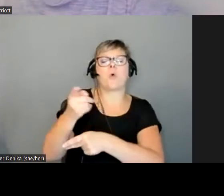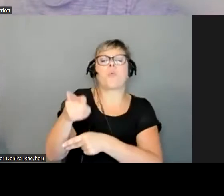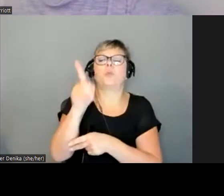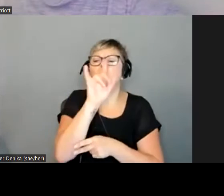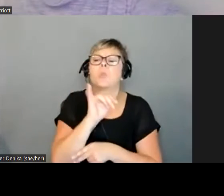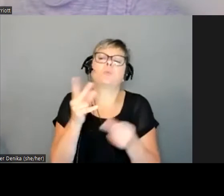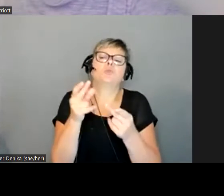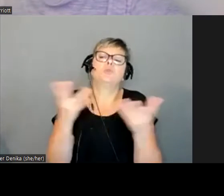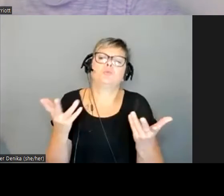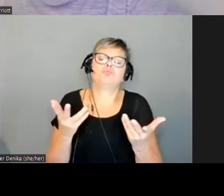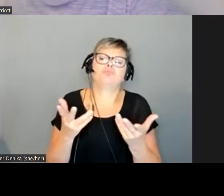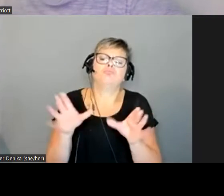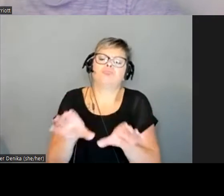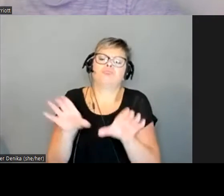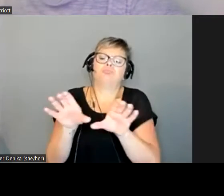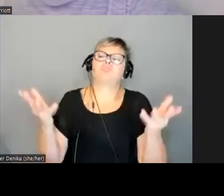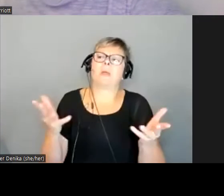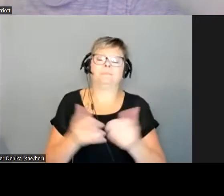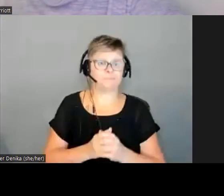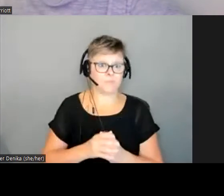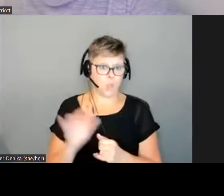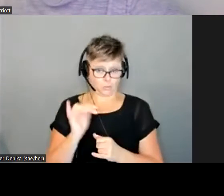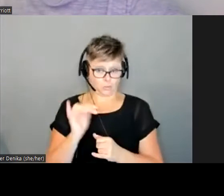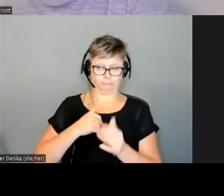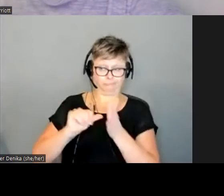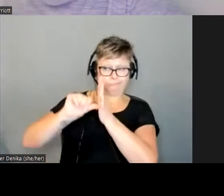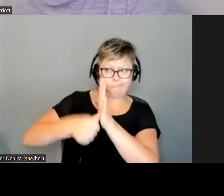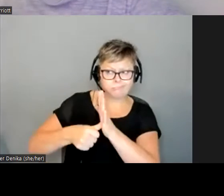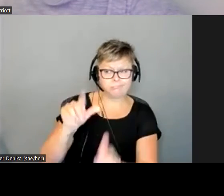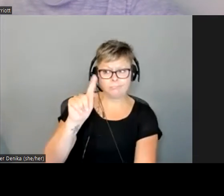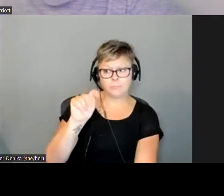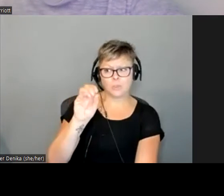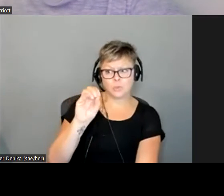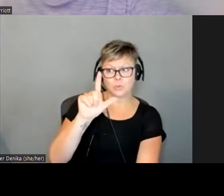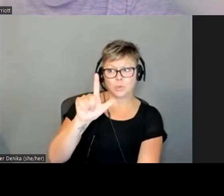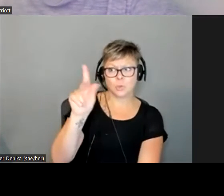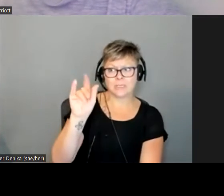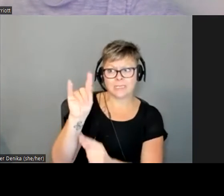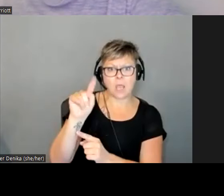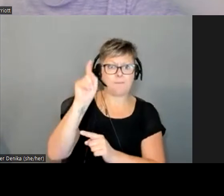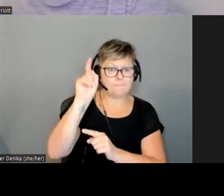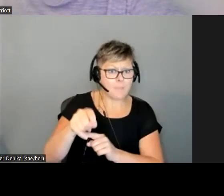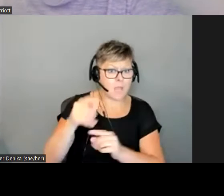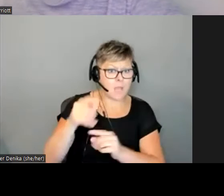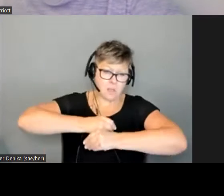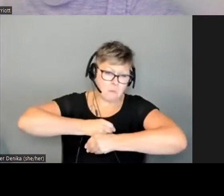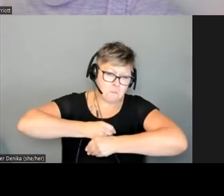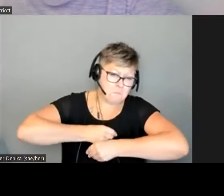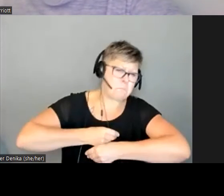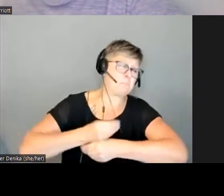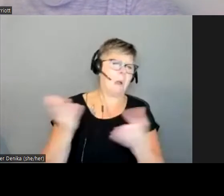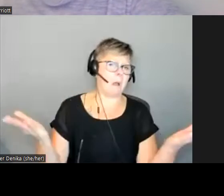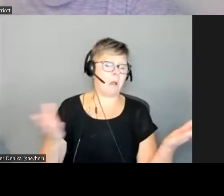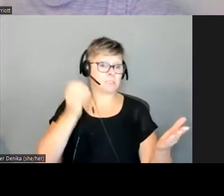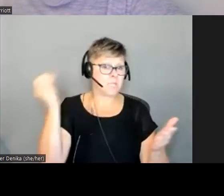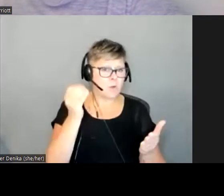insisted that this toolkit be widely distributed across Ontario and